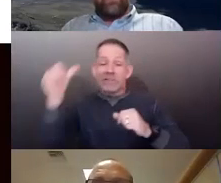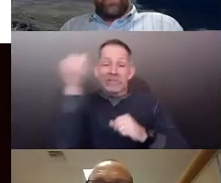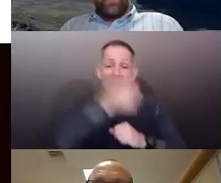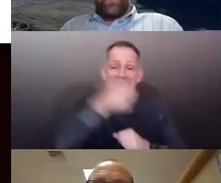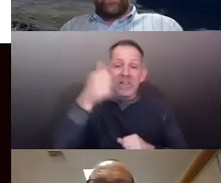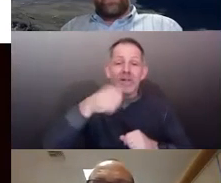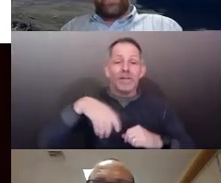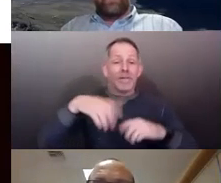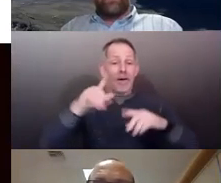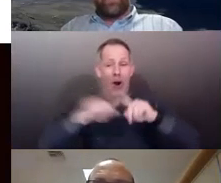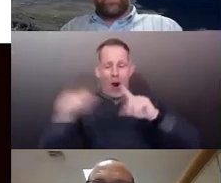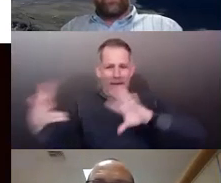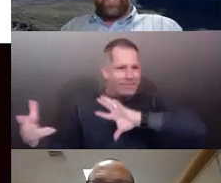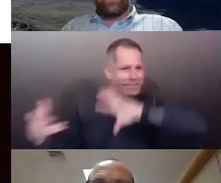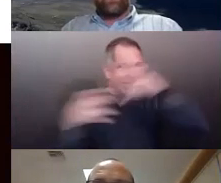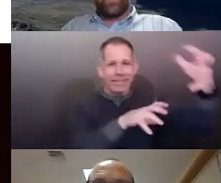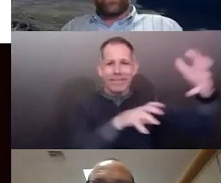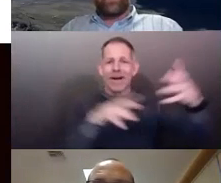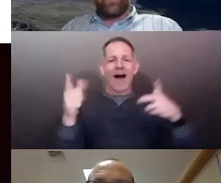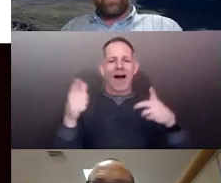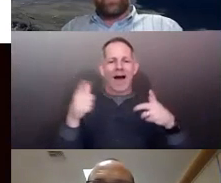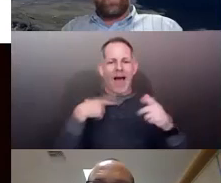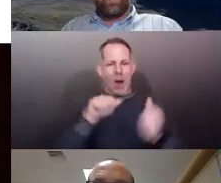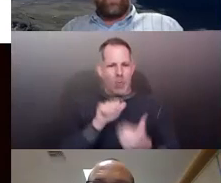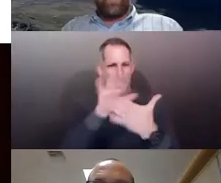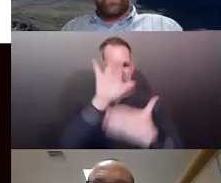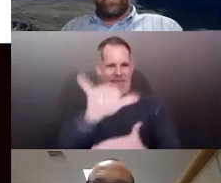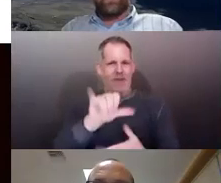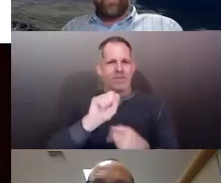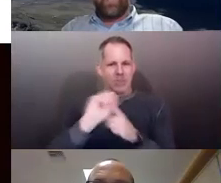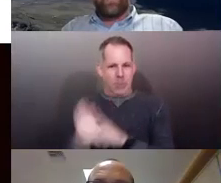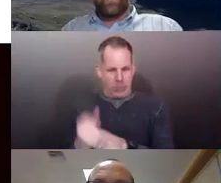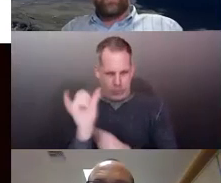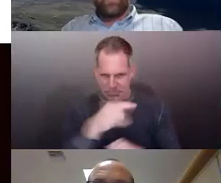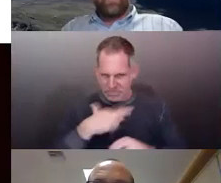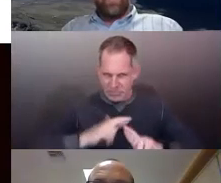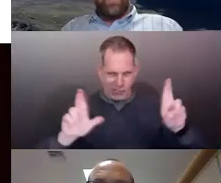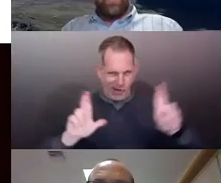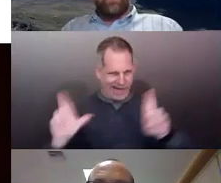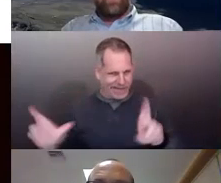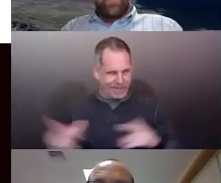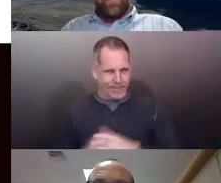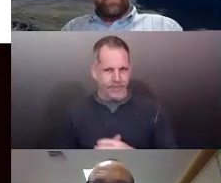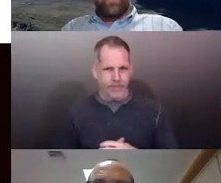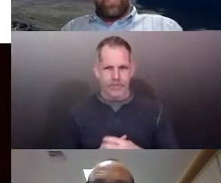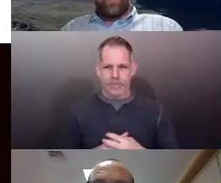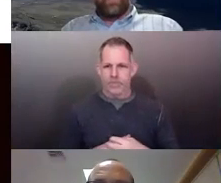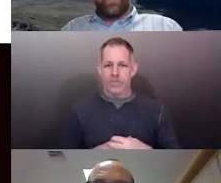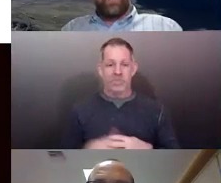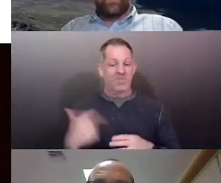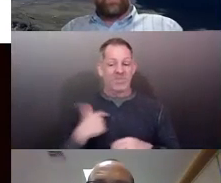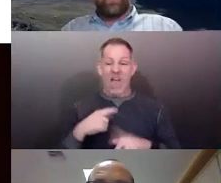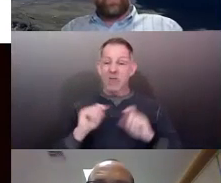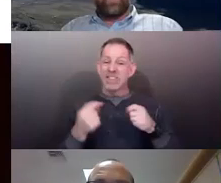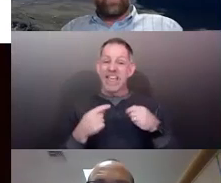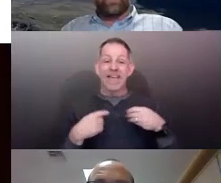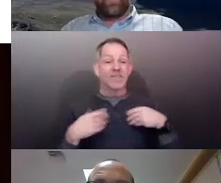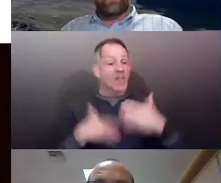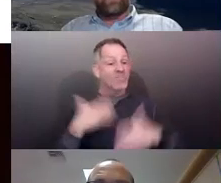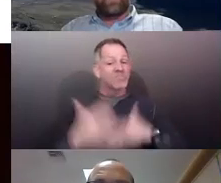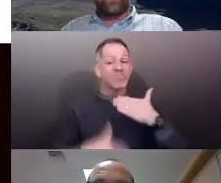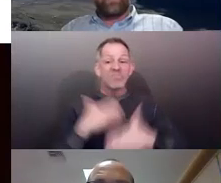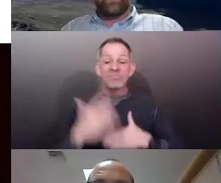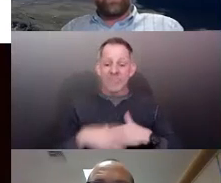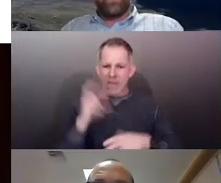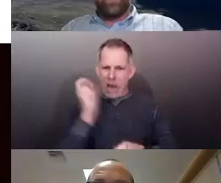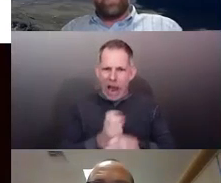So I'm very proud of the team for having the flexibility and quite frankly, the stamina to be able to not only continue this ongoing